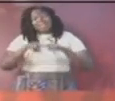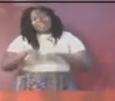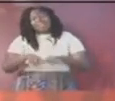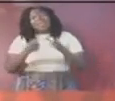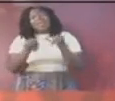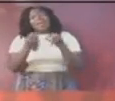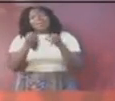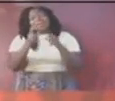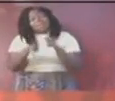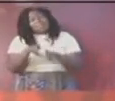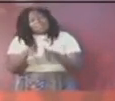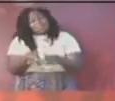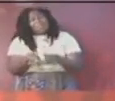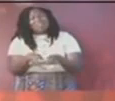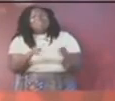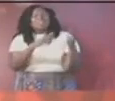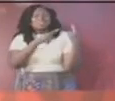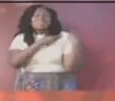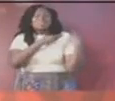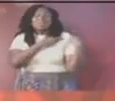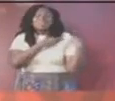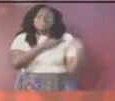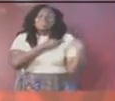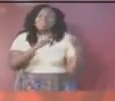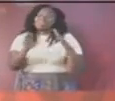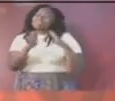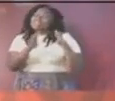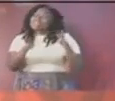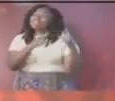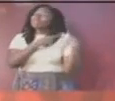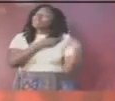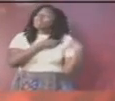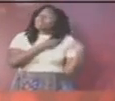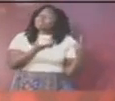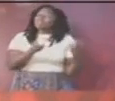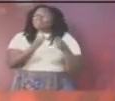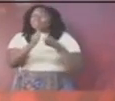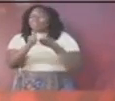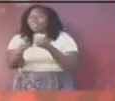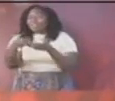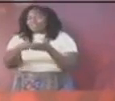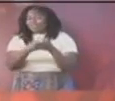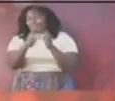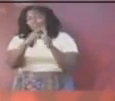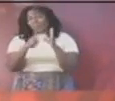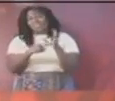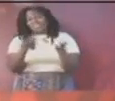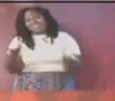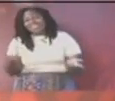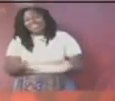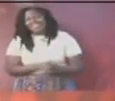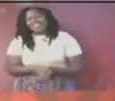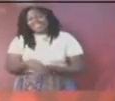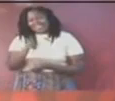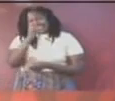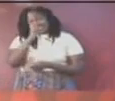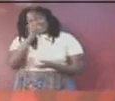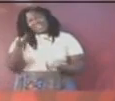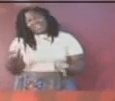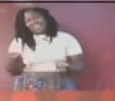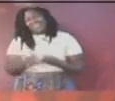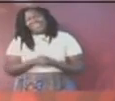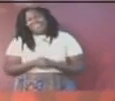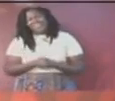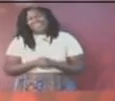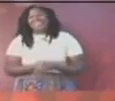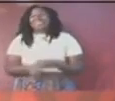are at the maybe 10 days or so out from the more stringent of the restrictions implemented, and we're hoping that